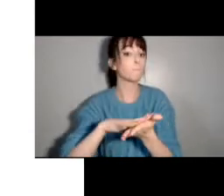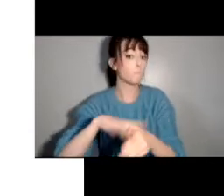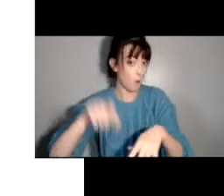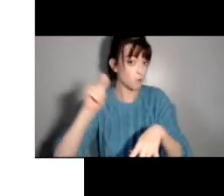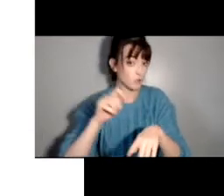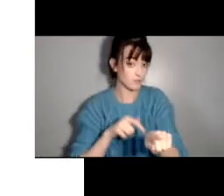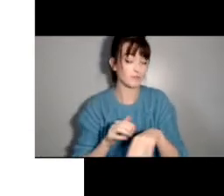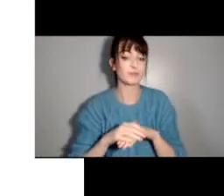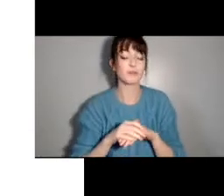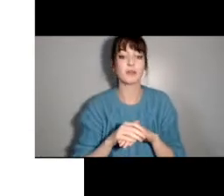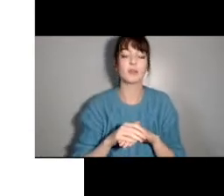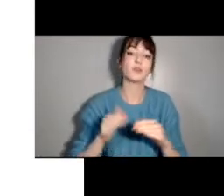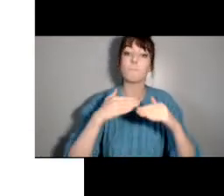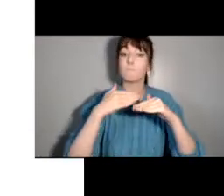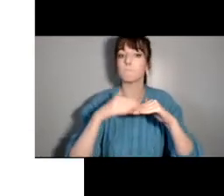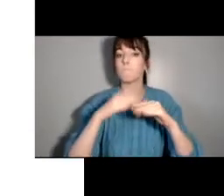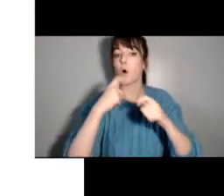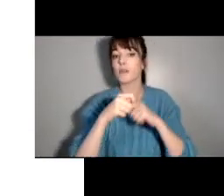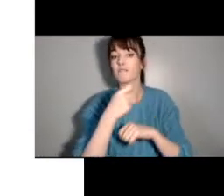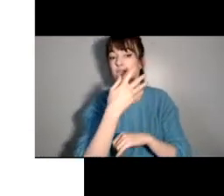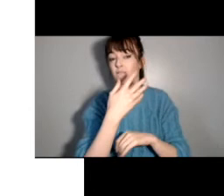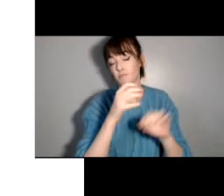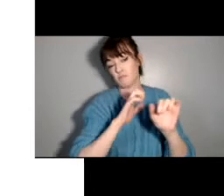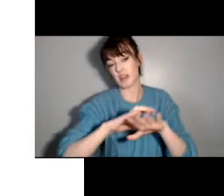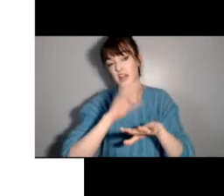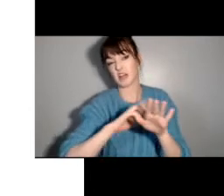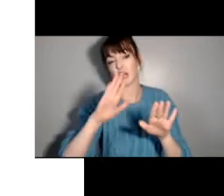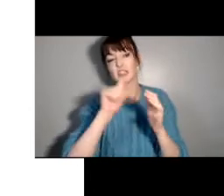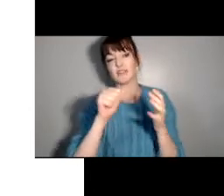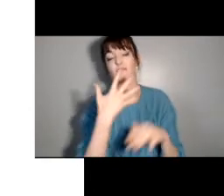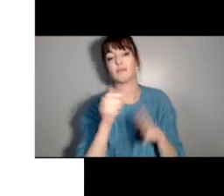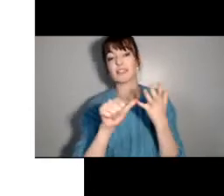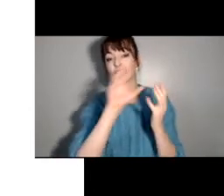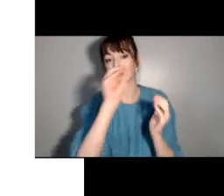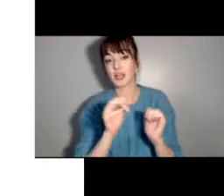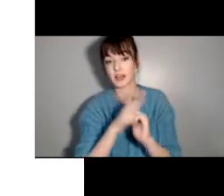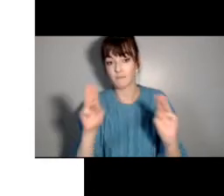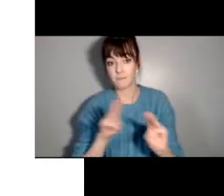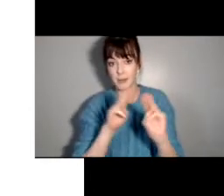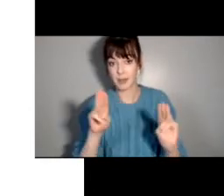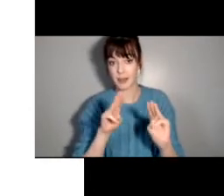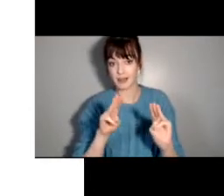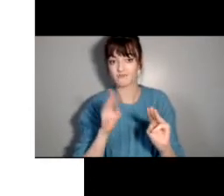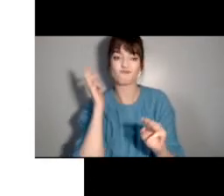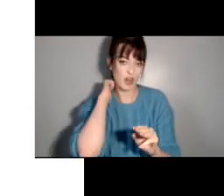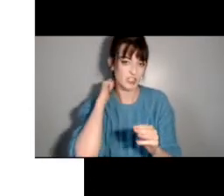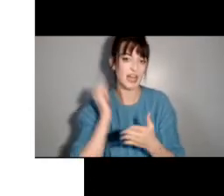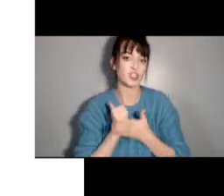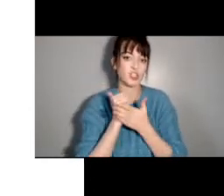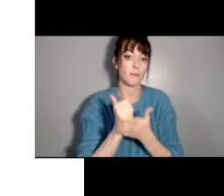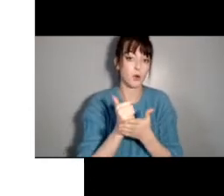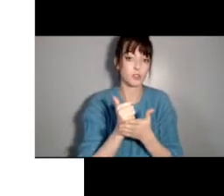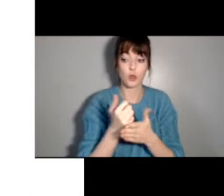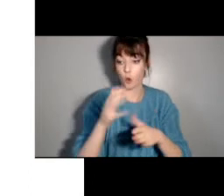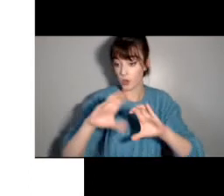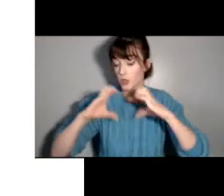than half, almost 56% of our participants were receiving residential support, either in a community residence